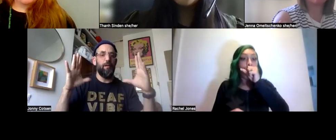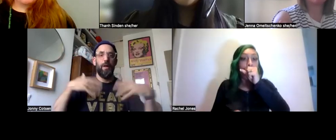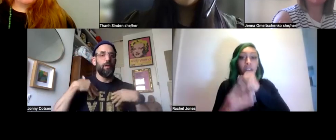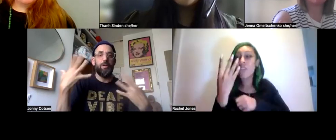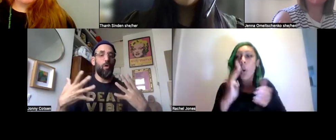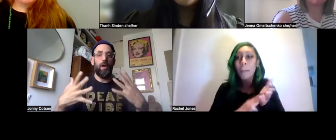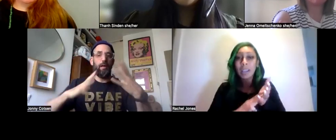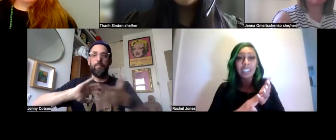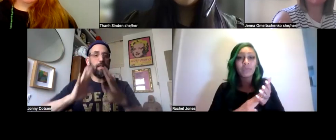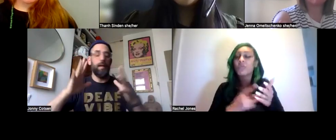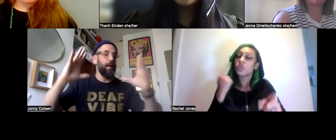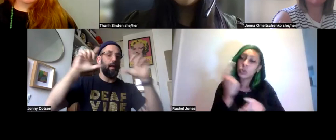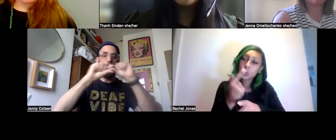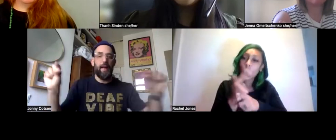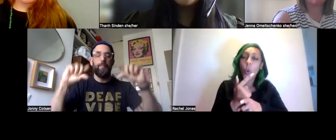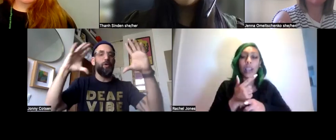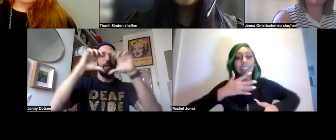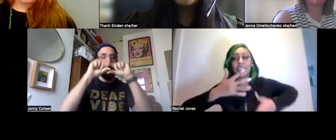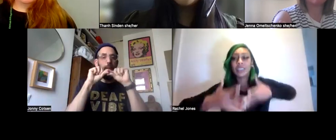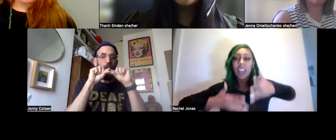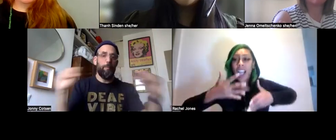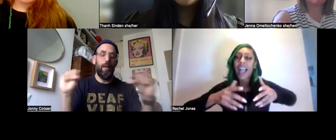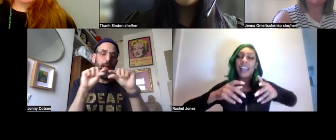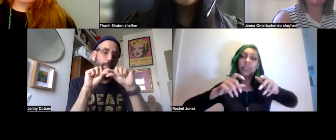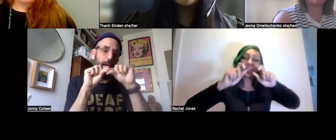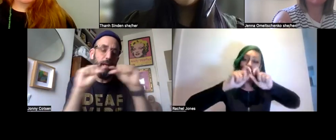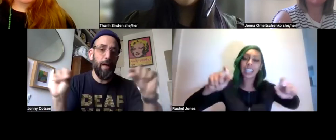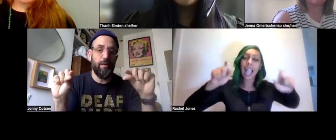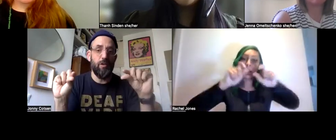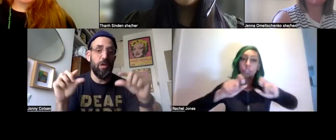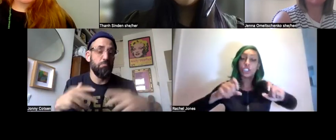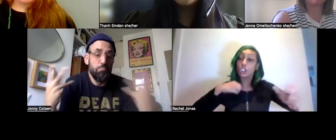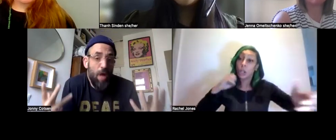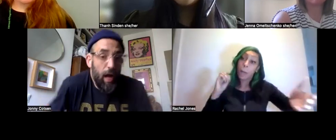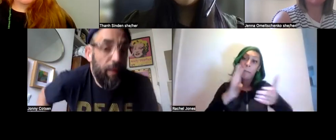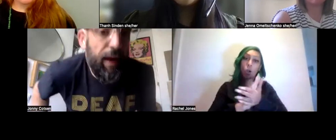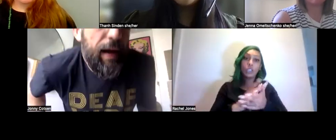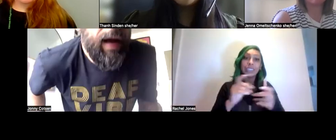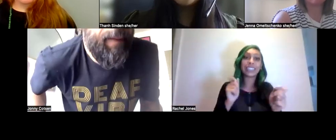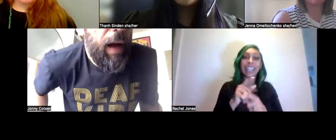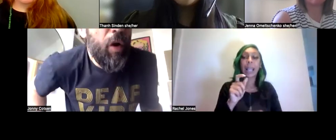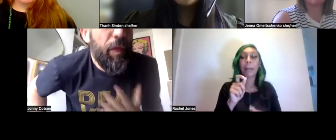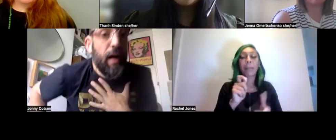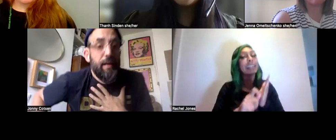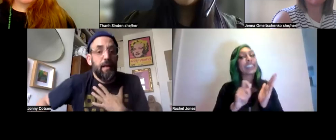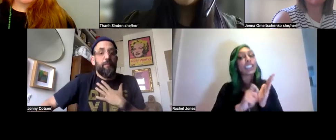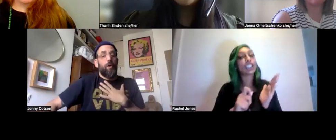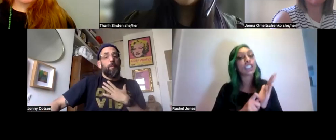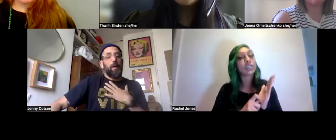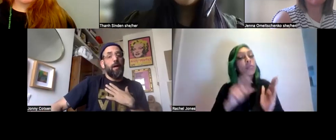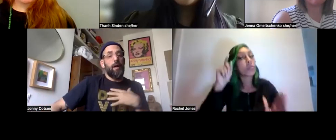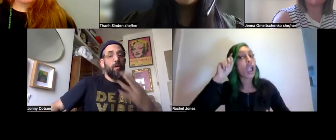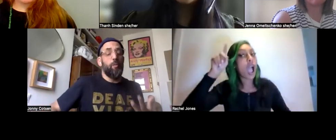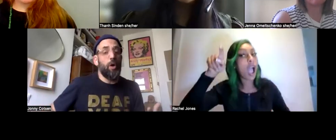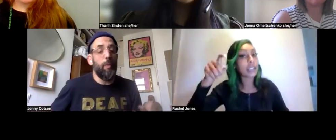a four minute video, just talking, I'm signing, I'm just capturing, and I'm gonna put it in my email signature. I think I got this idea